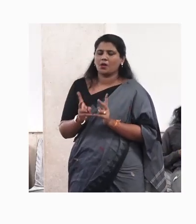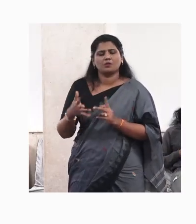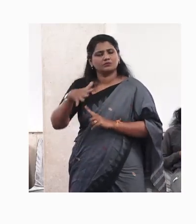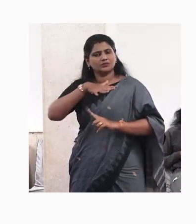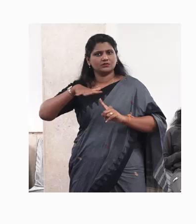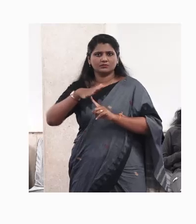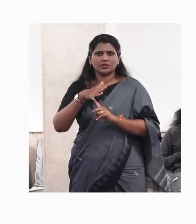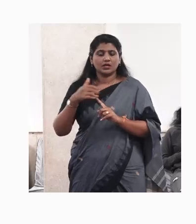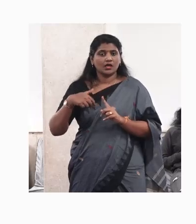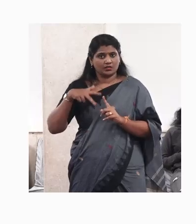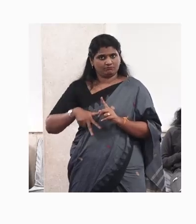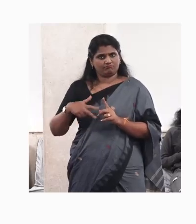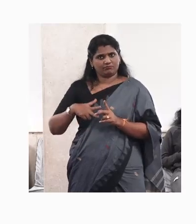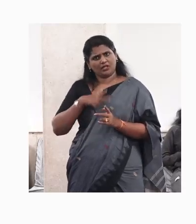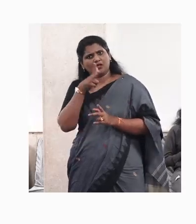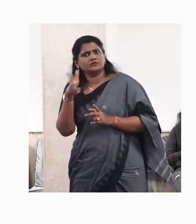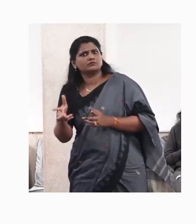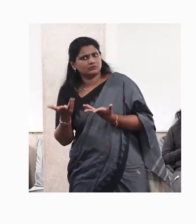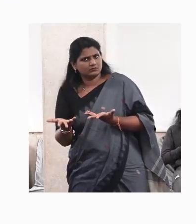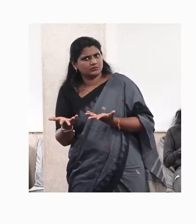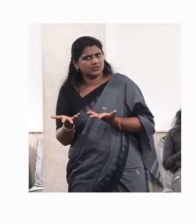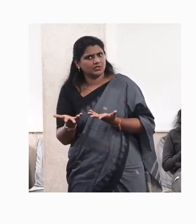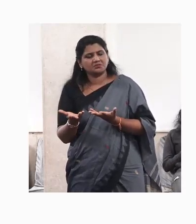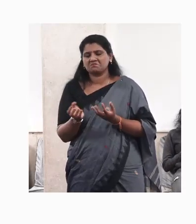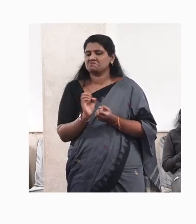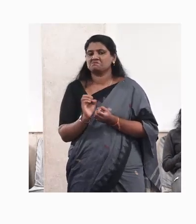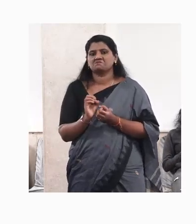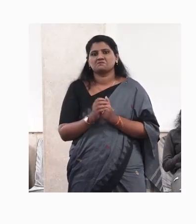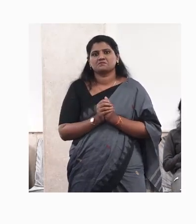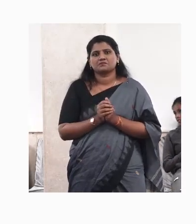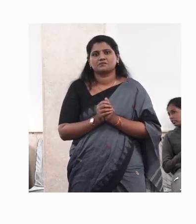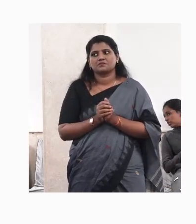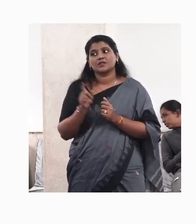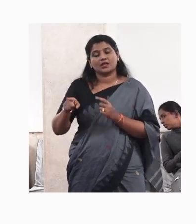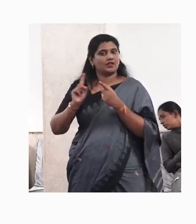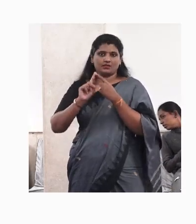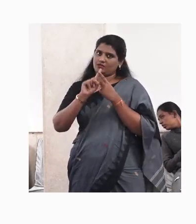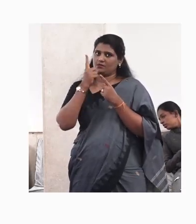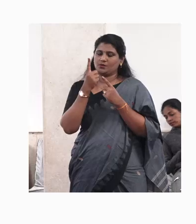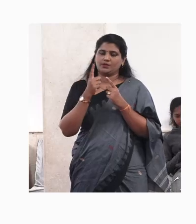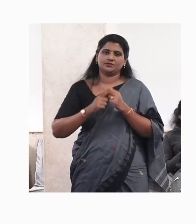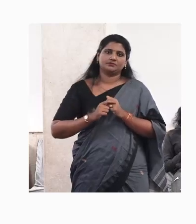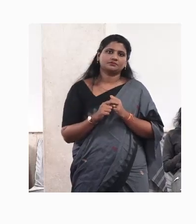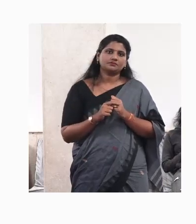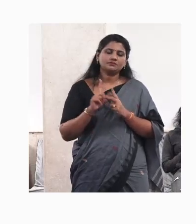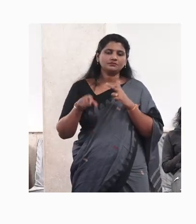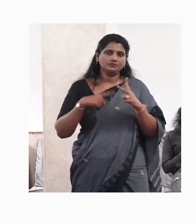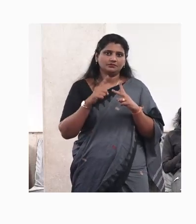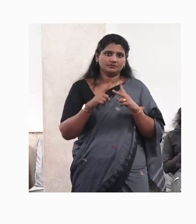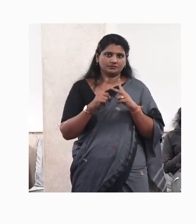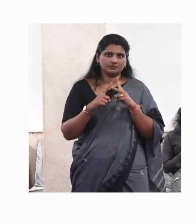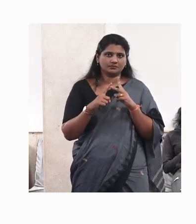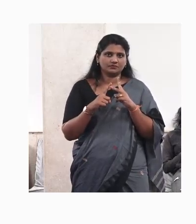I don't think it would have landed the way that it did. So that is one. The second